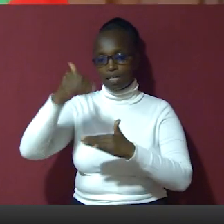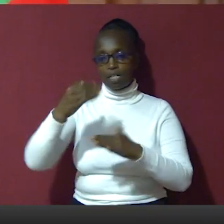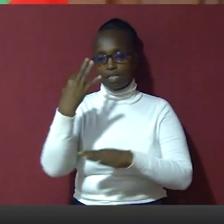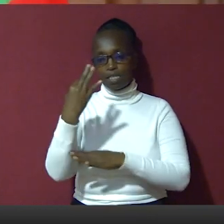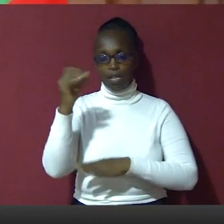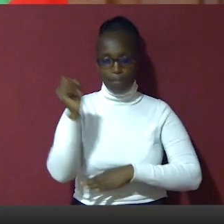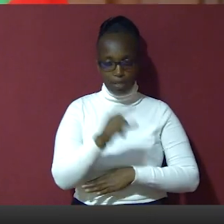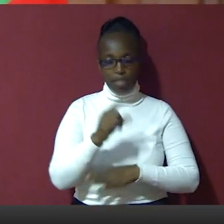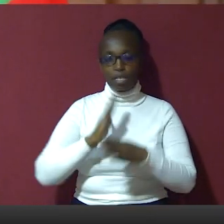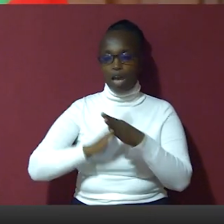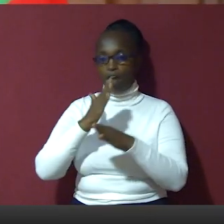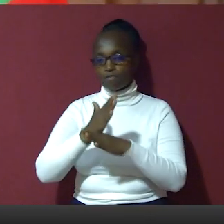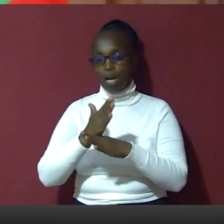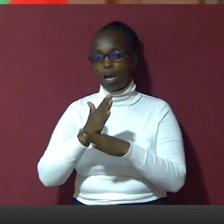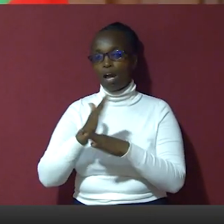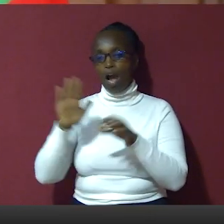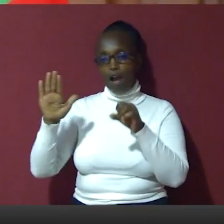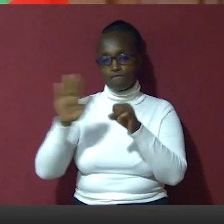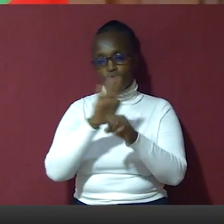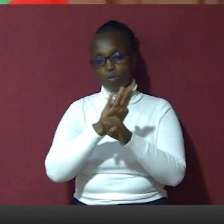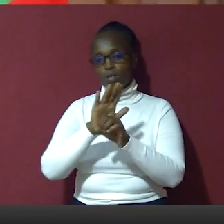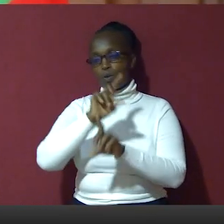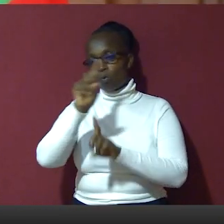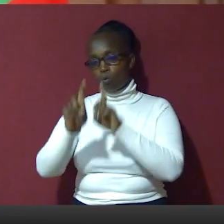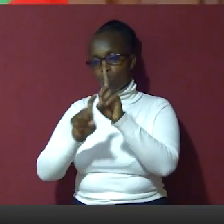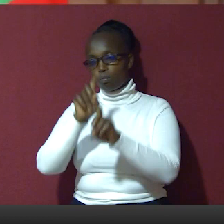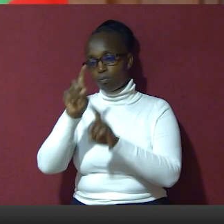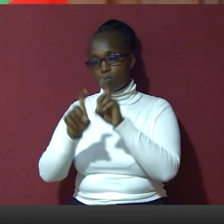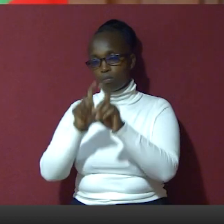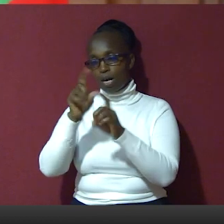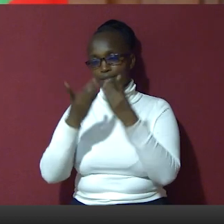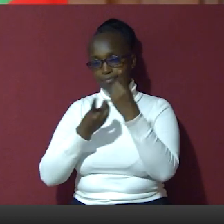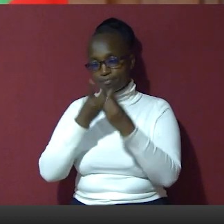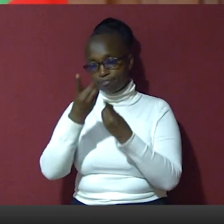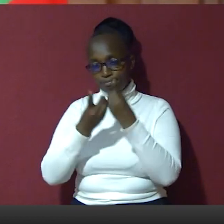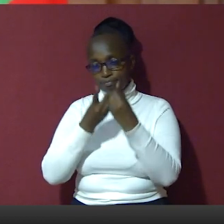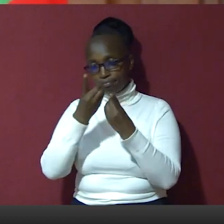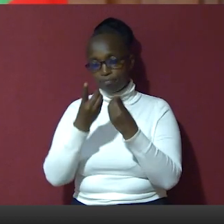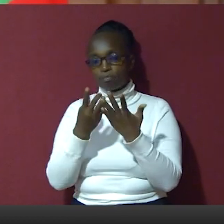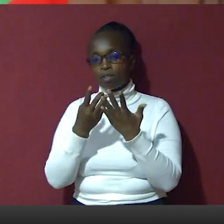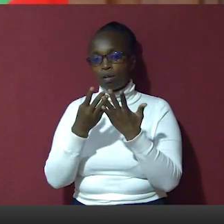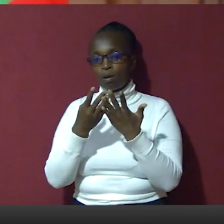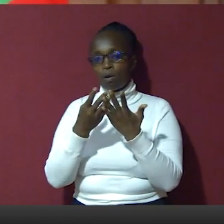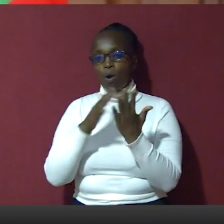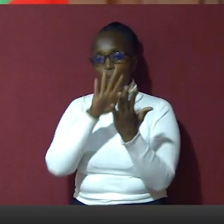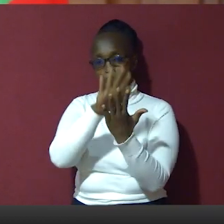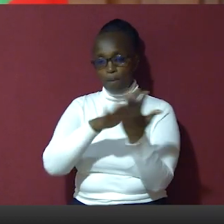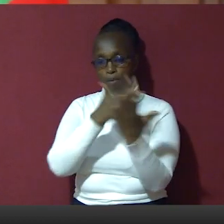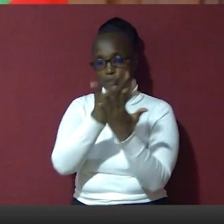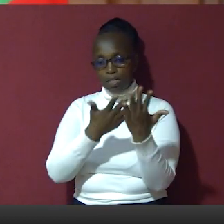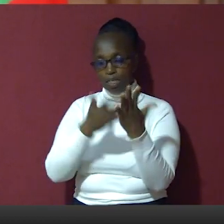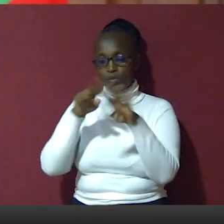3 months. After extensive consultations, struck a middle ground, and we will